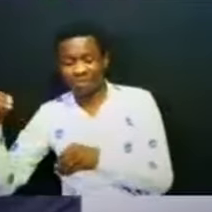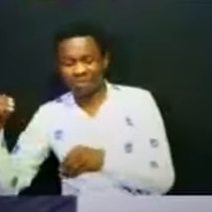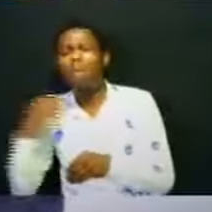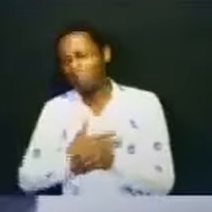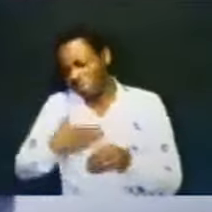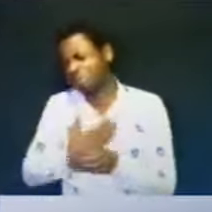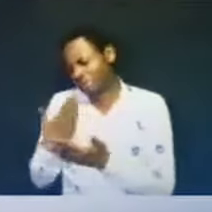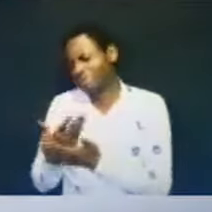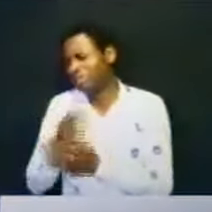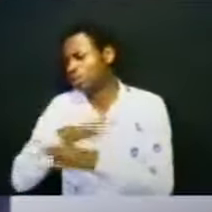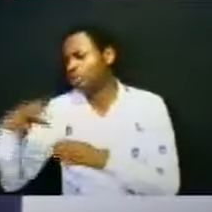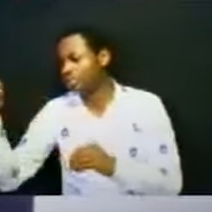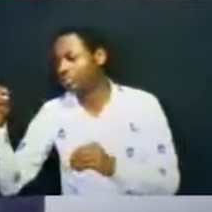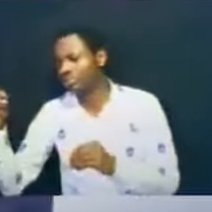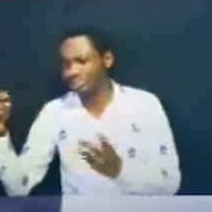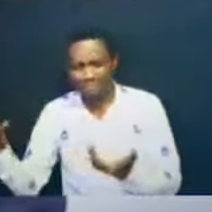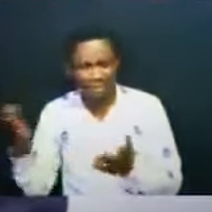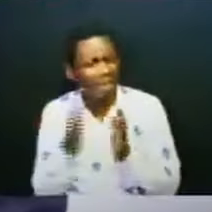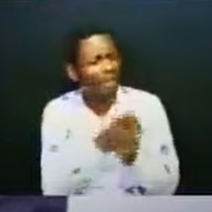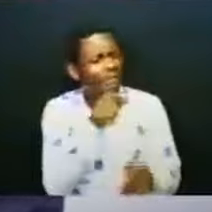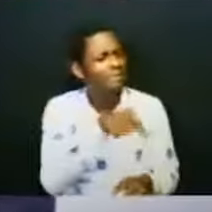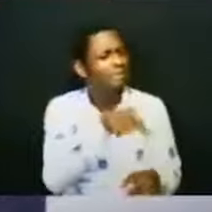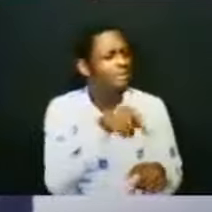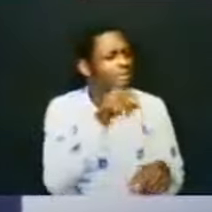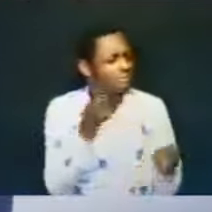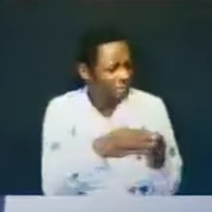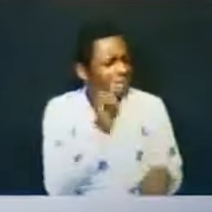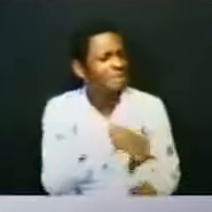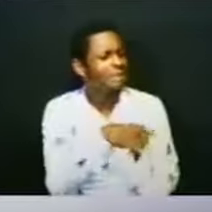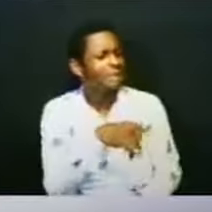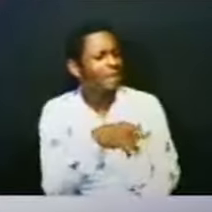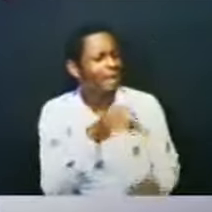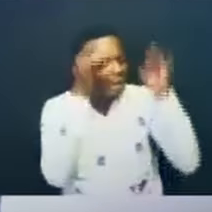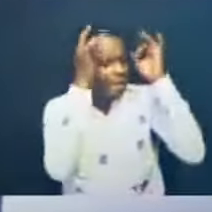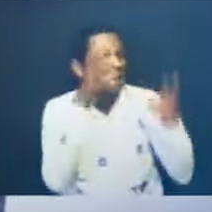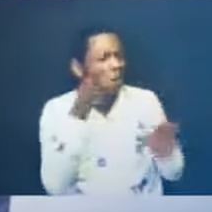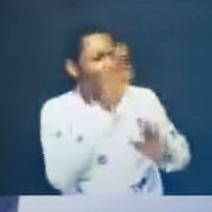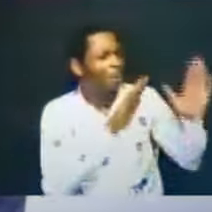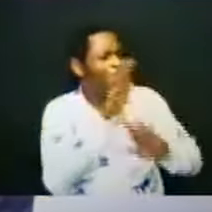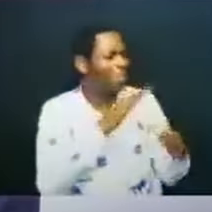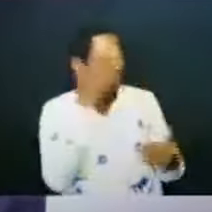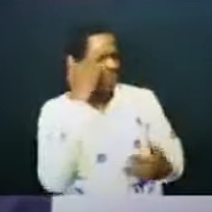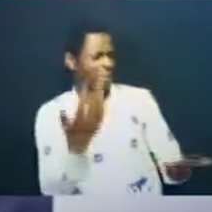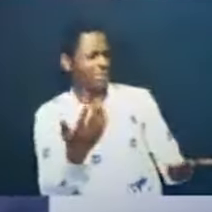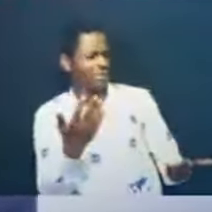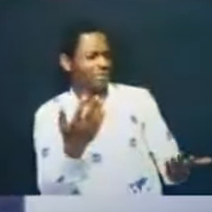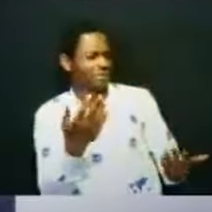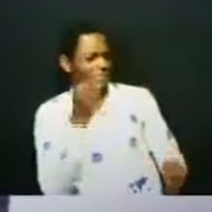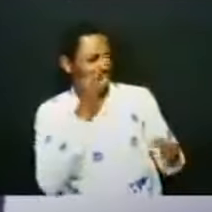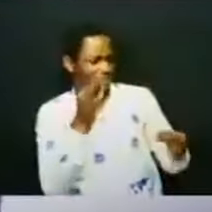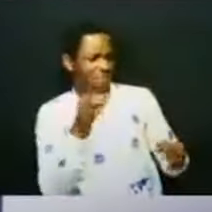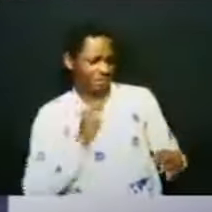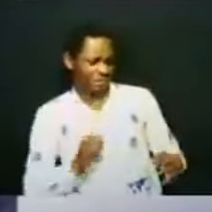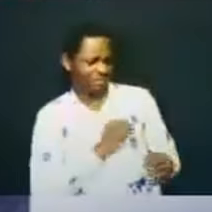frames wo sofo menko na mkachira wonse we asori mpenifompo ni yesia yi na mrantia ni maba wa na yesia ani ankadie ni besi wo. You see, brothers and